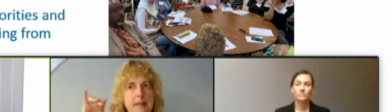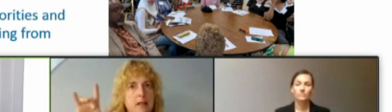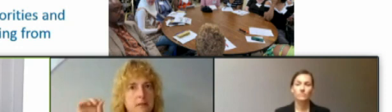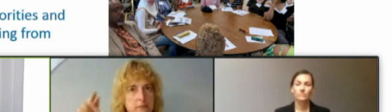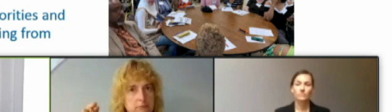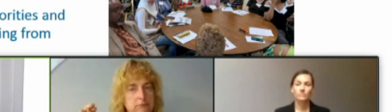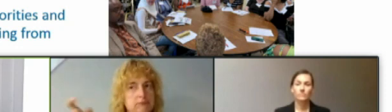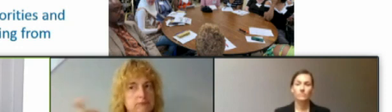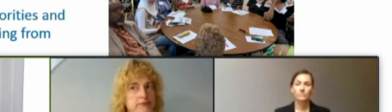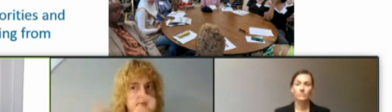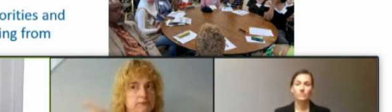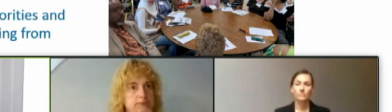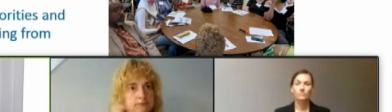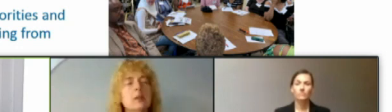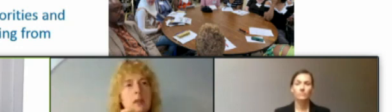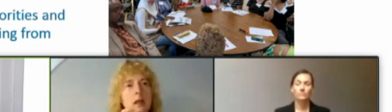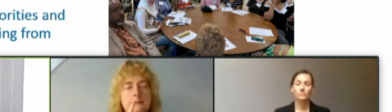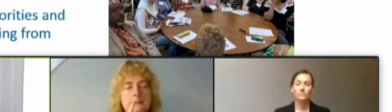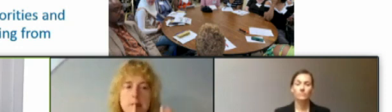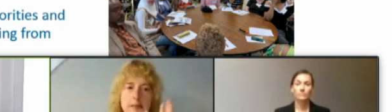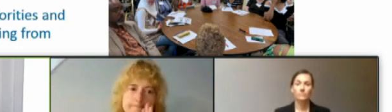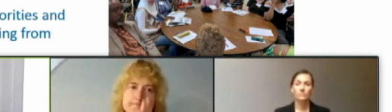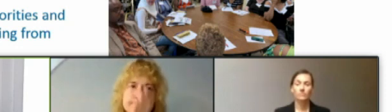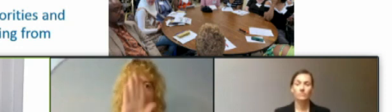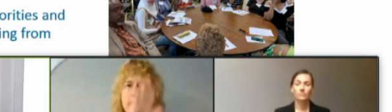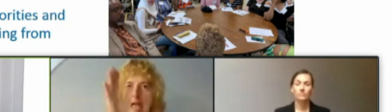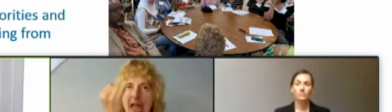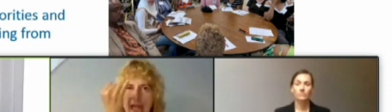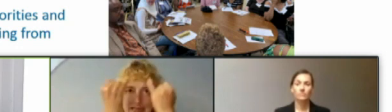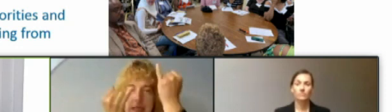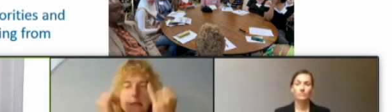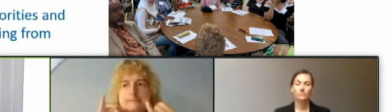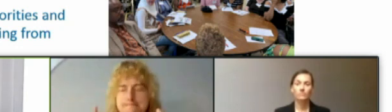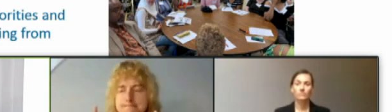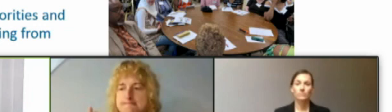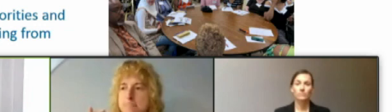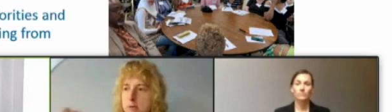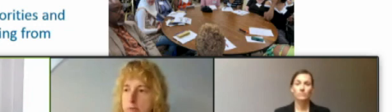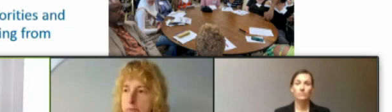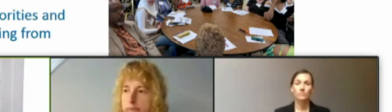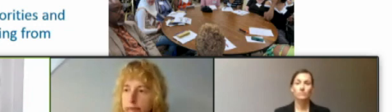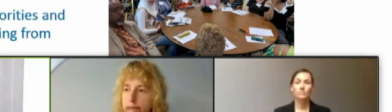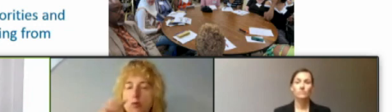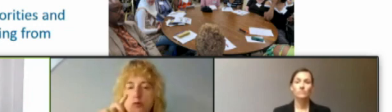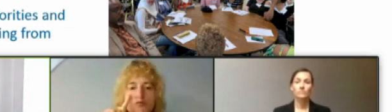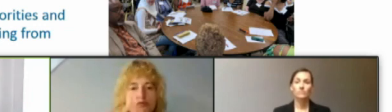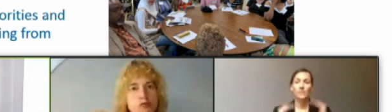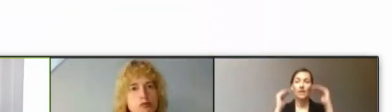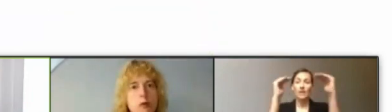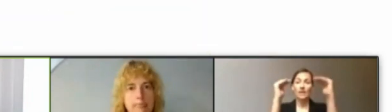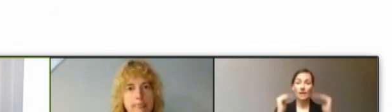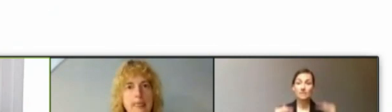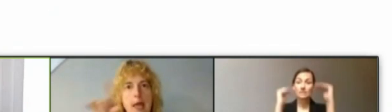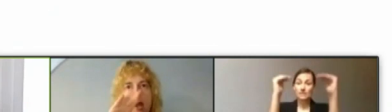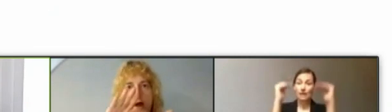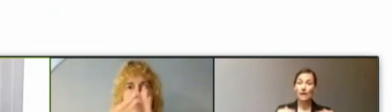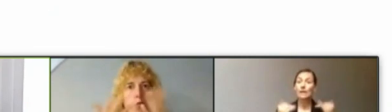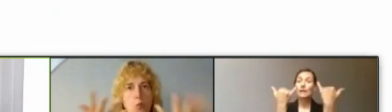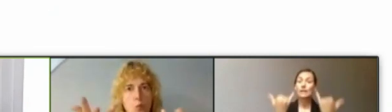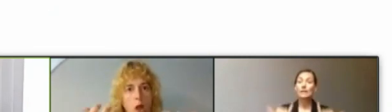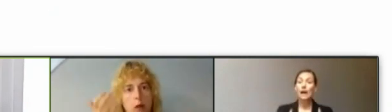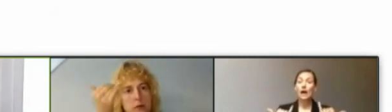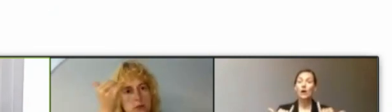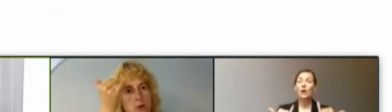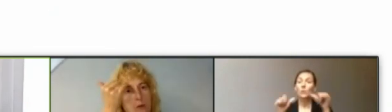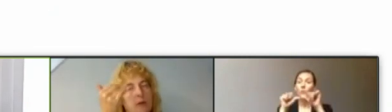to, again, to make them a reality and actually conduct the research that the community wants. So next slide. So in keeping with this, we